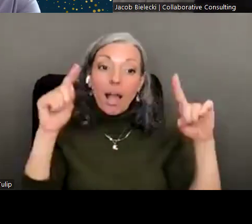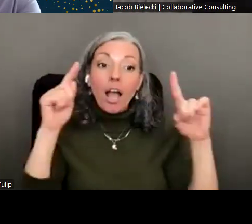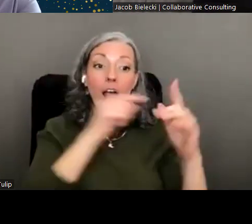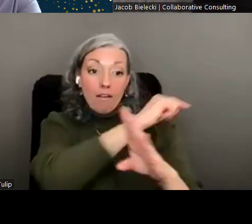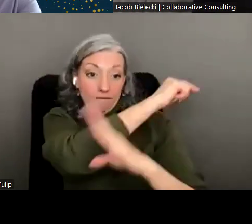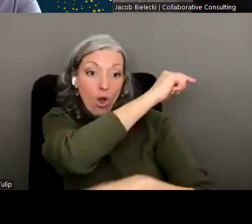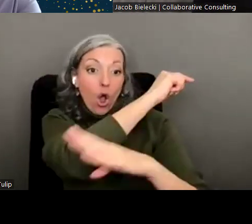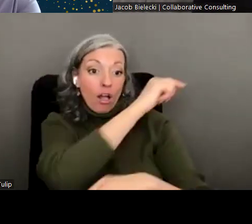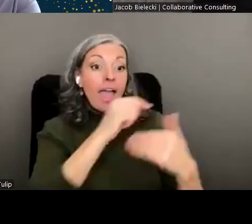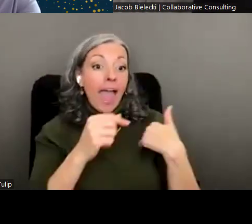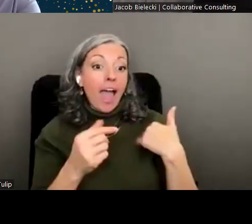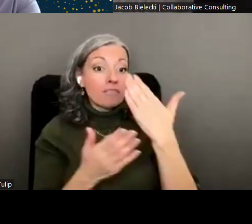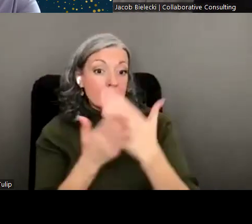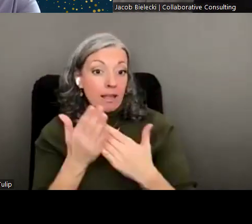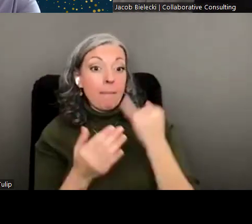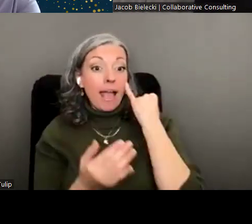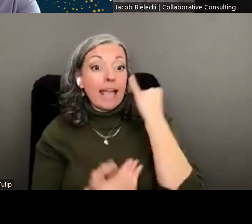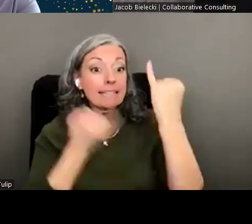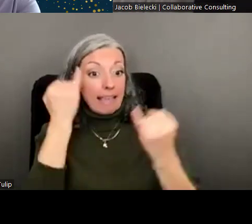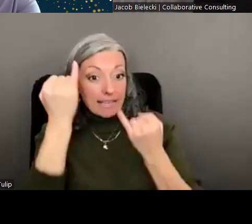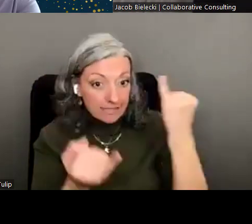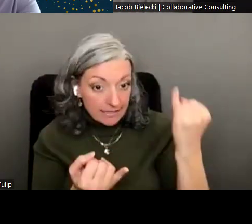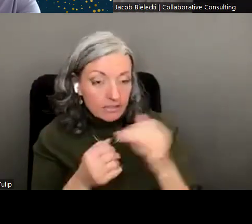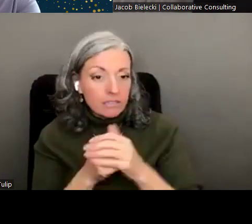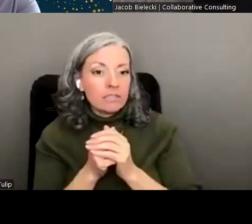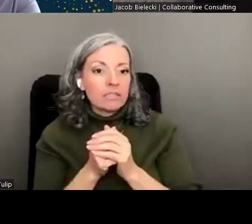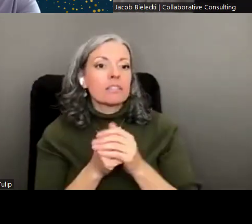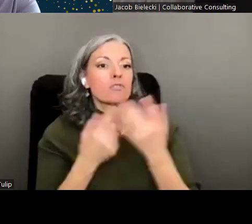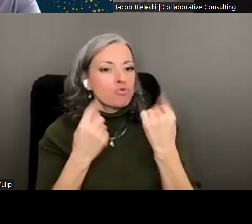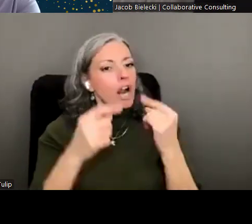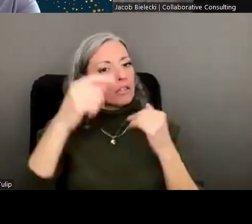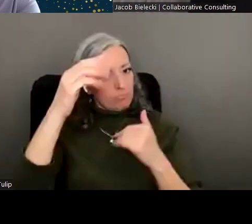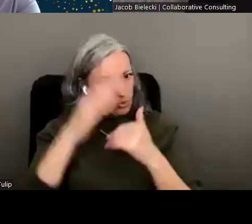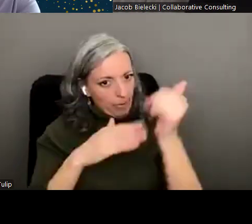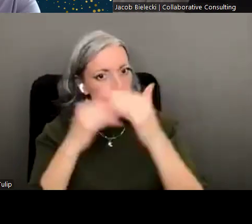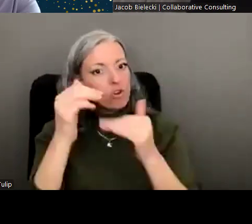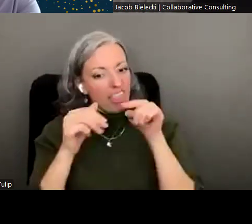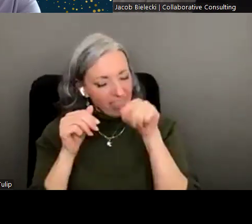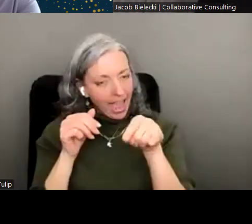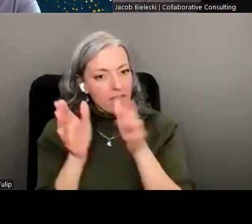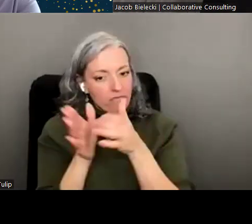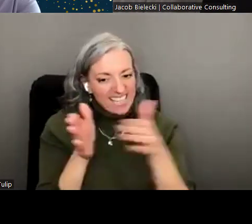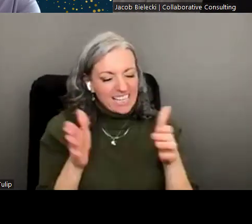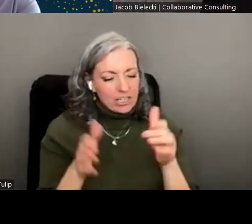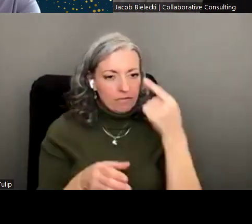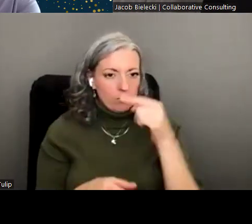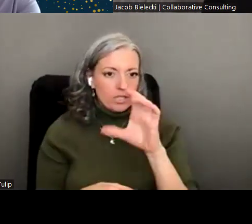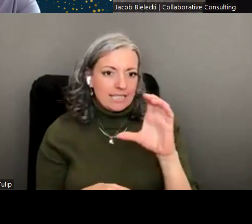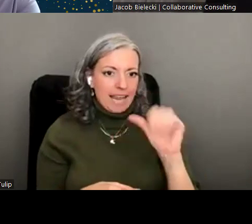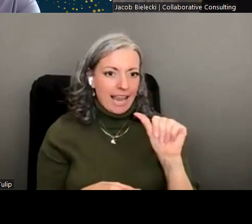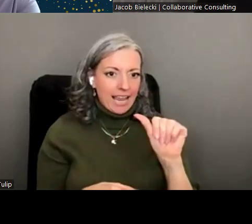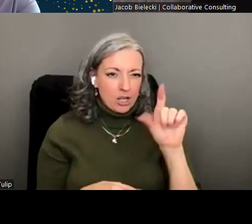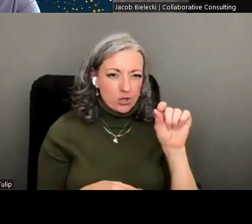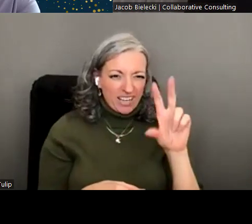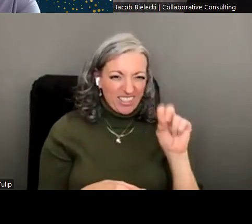and maybe we can start building out those vehicles to push forward those sections of CA 2030. Does that help?